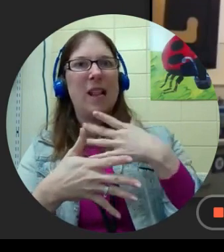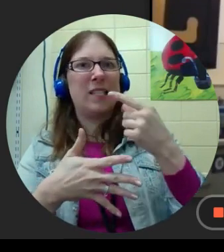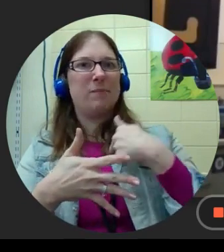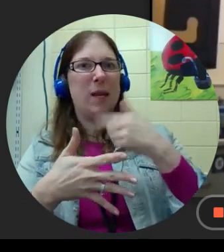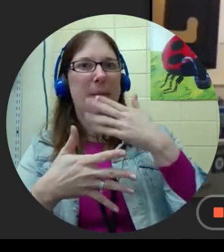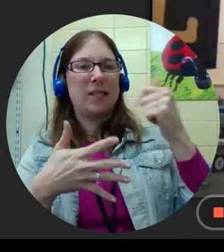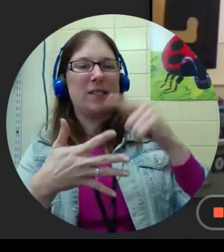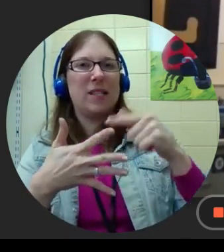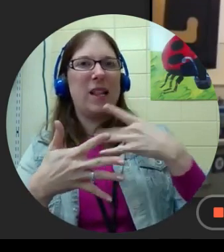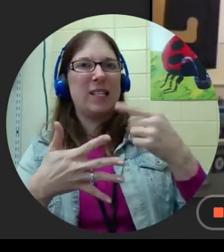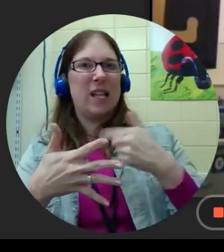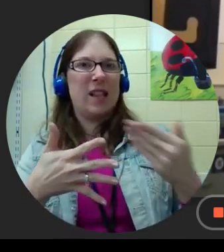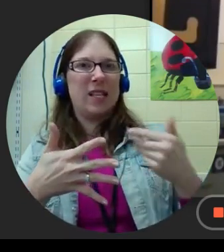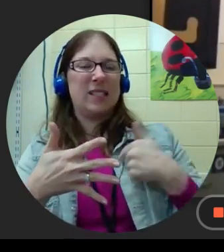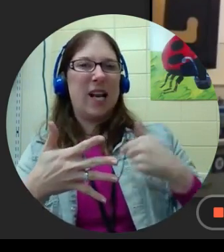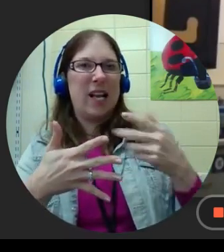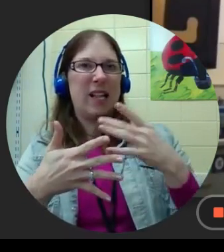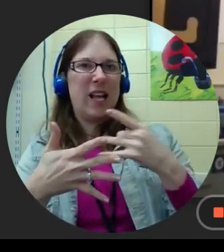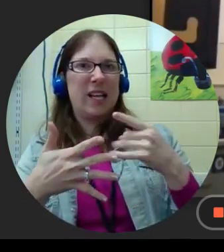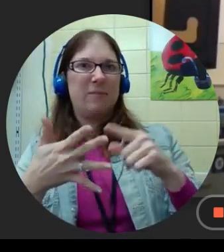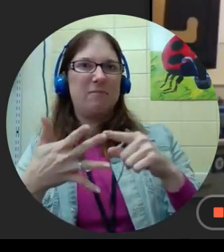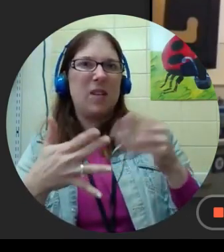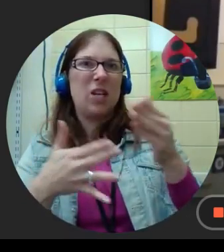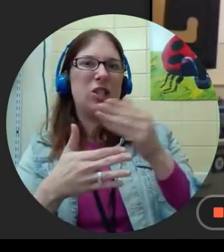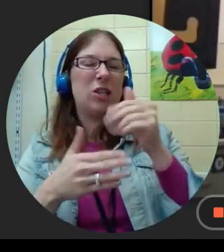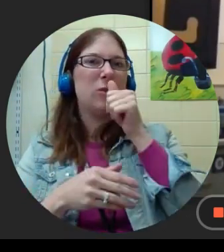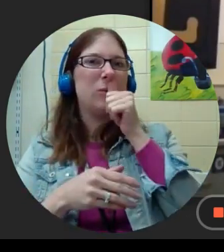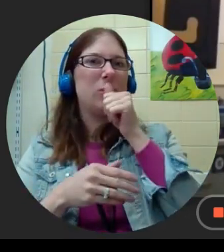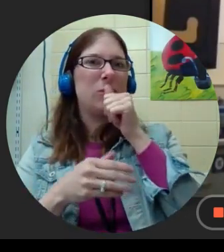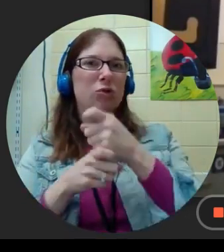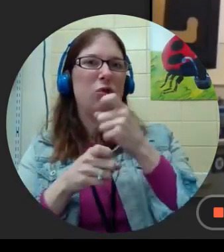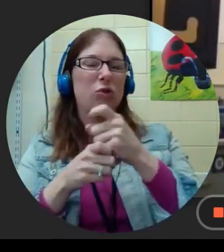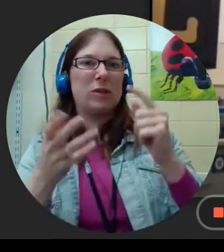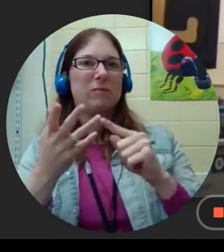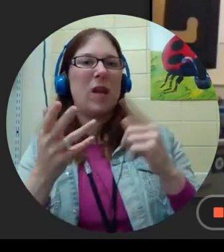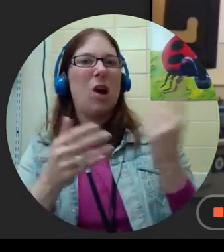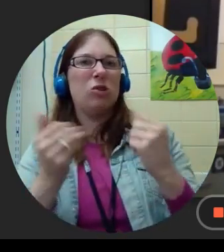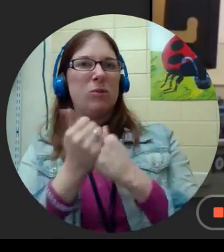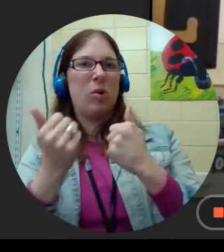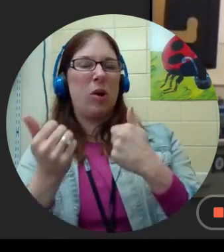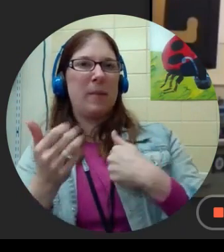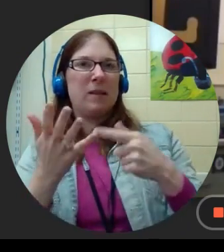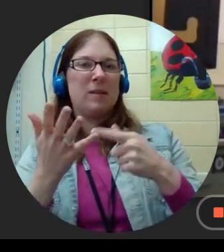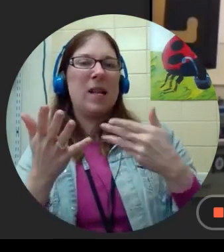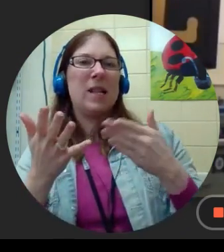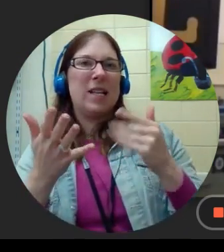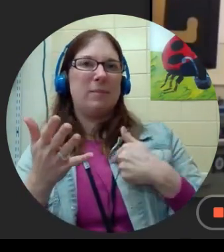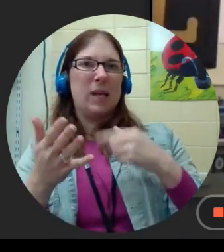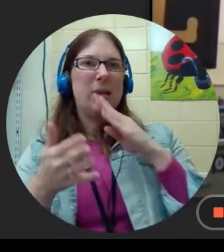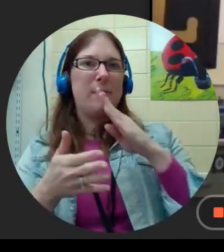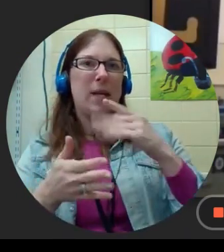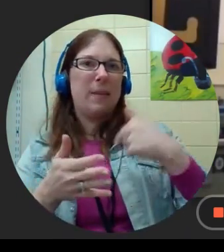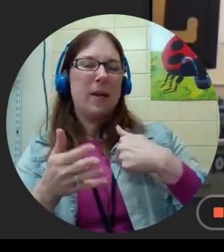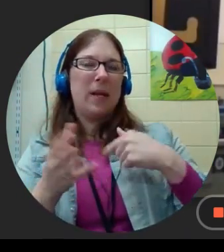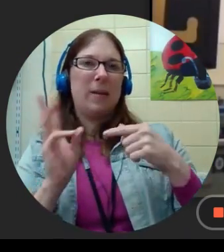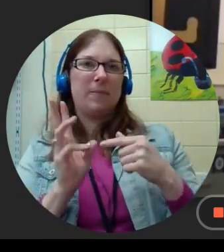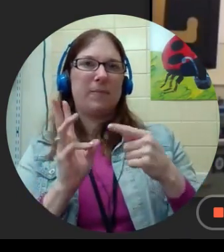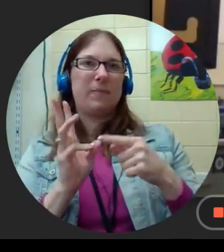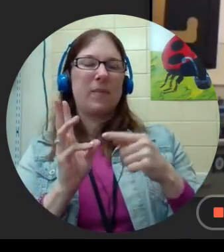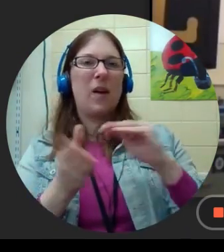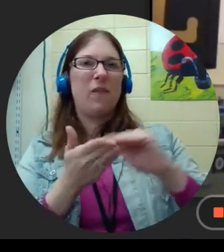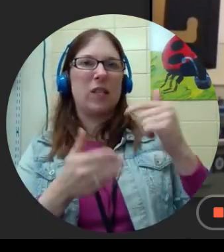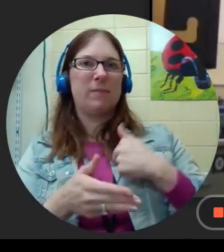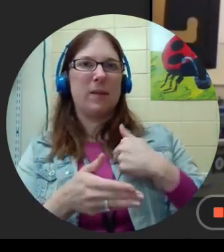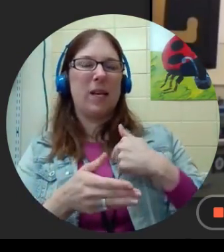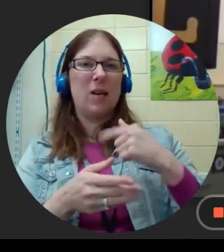like, shares secret jokes, is always on my side, lets me be me, and forgives me when I'm sorry. I hadn't lived